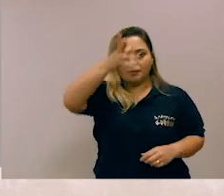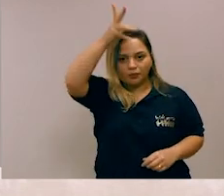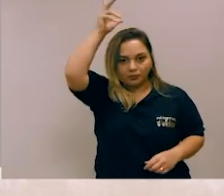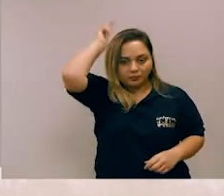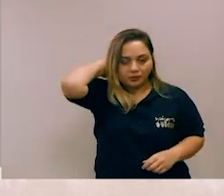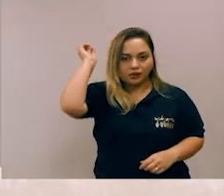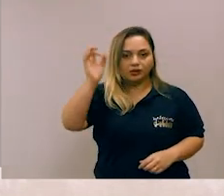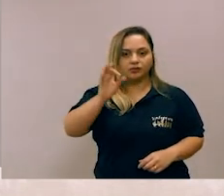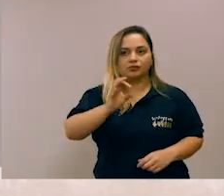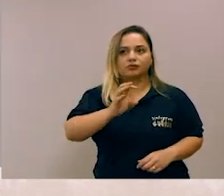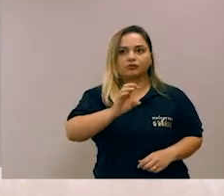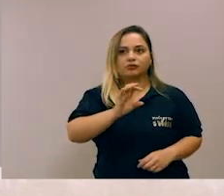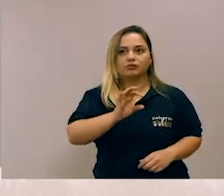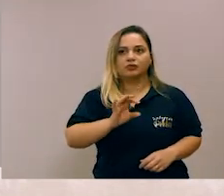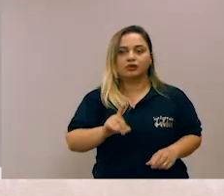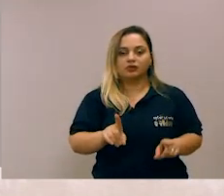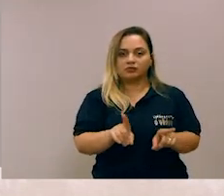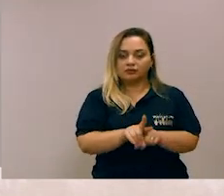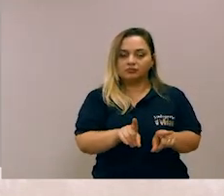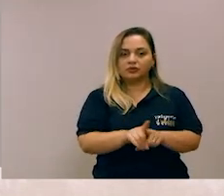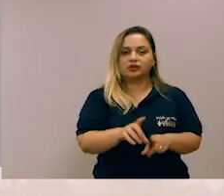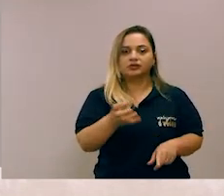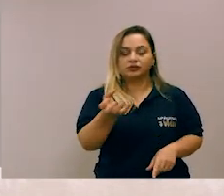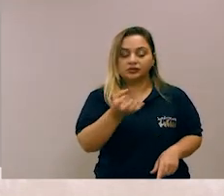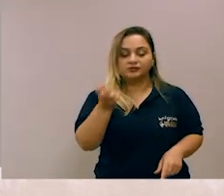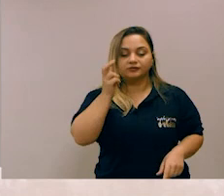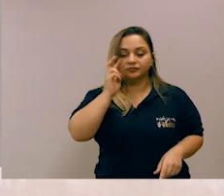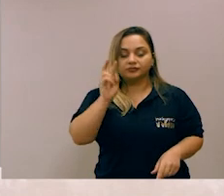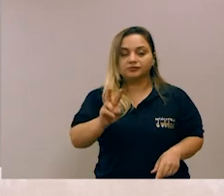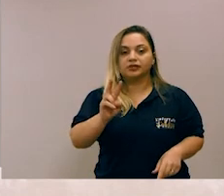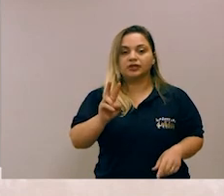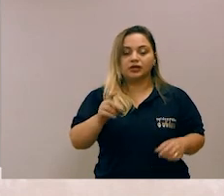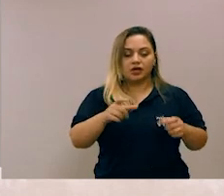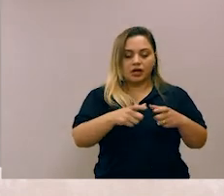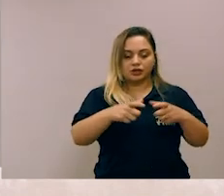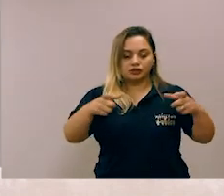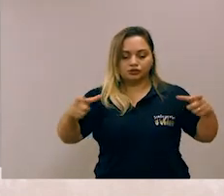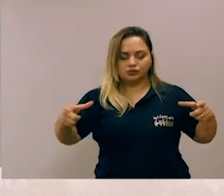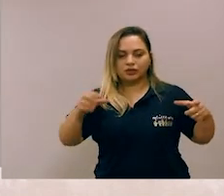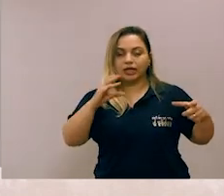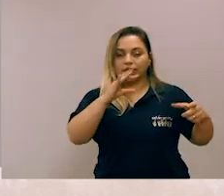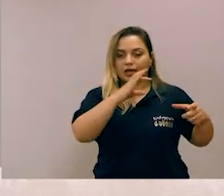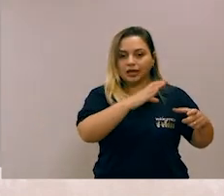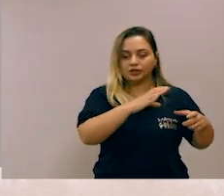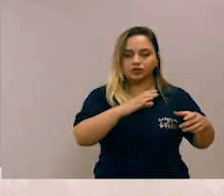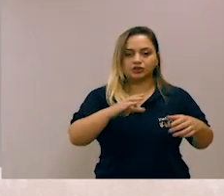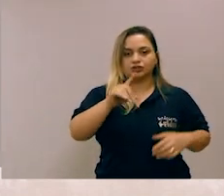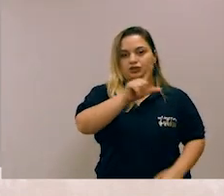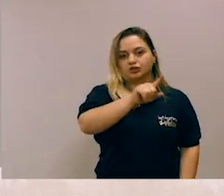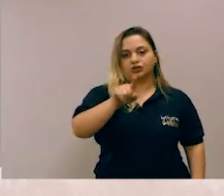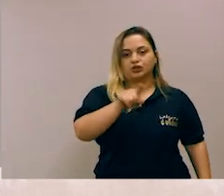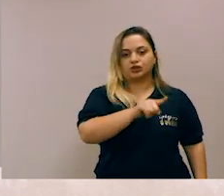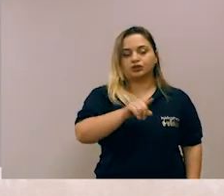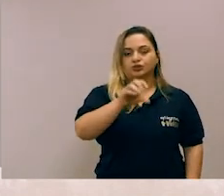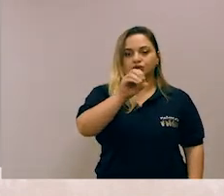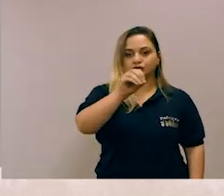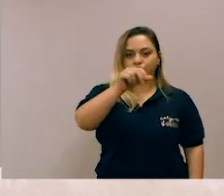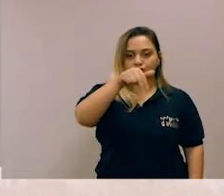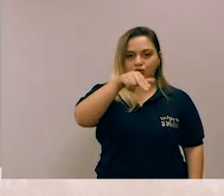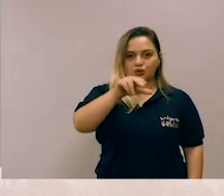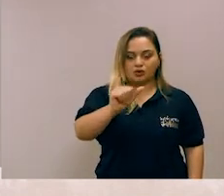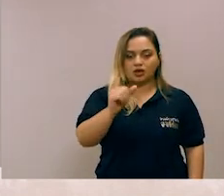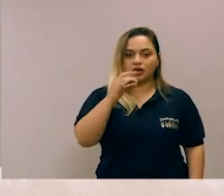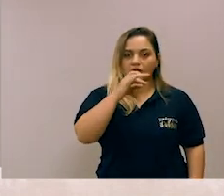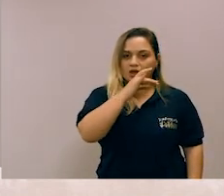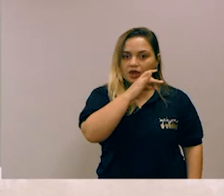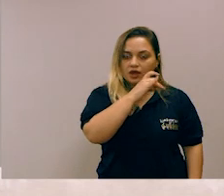And so the military firefighters, they were responsible for the hot zone, that stain that I showed